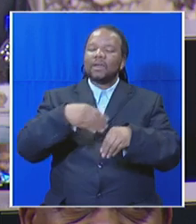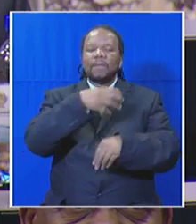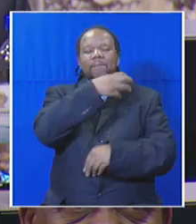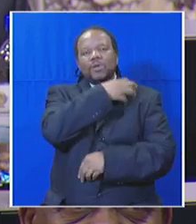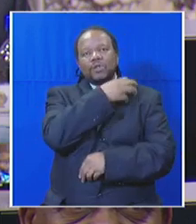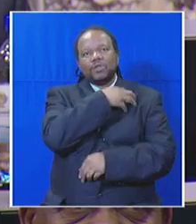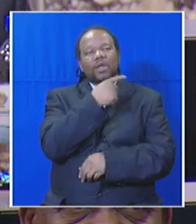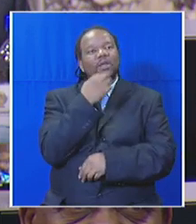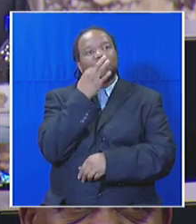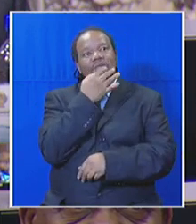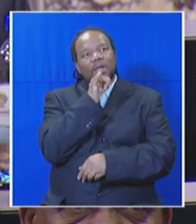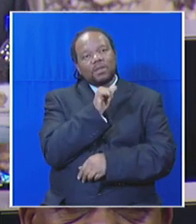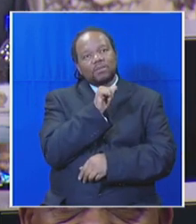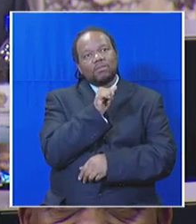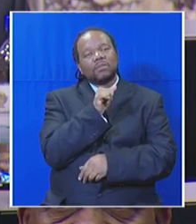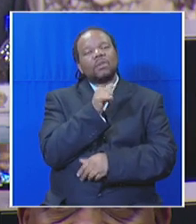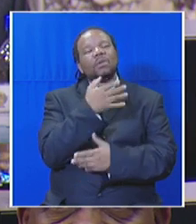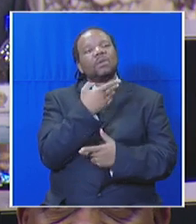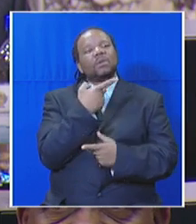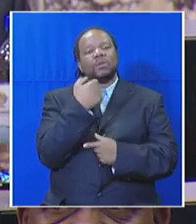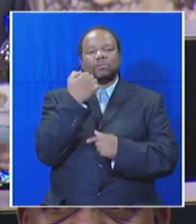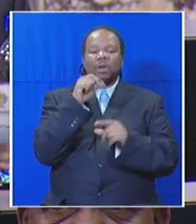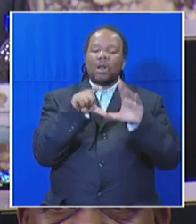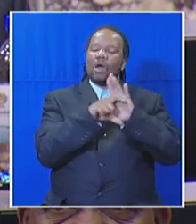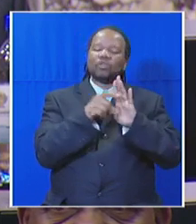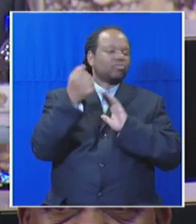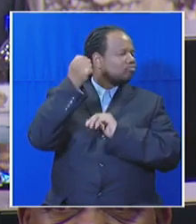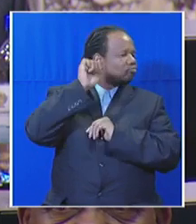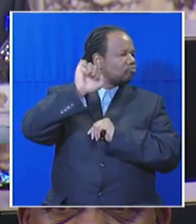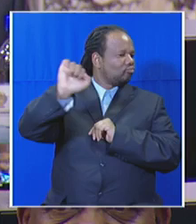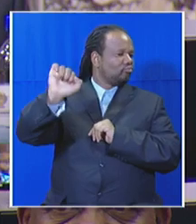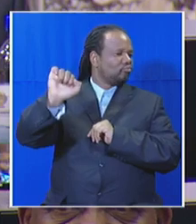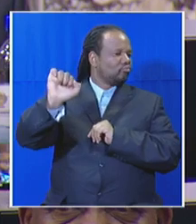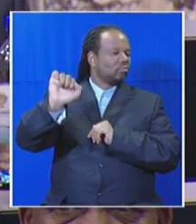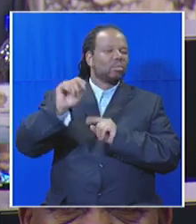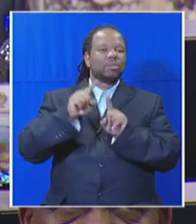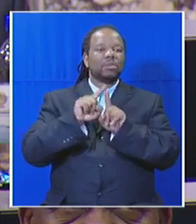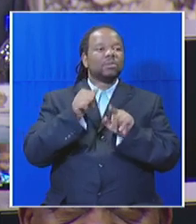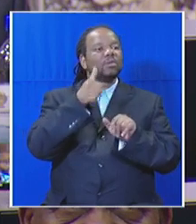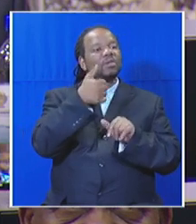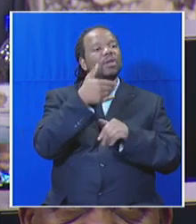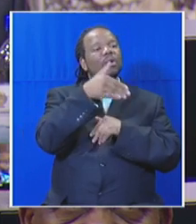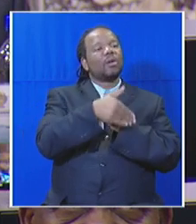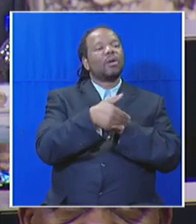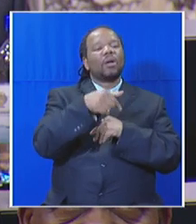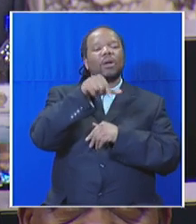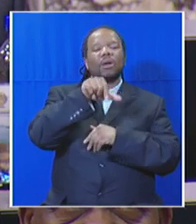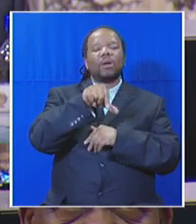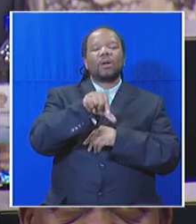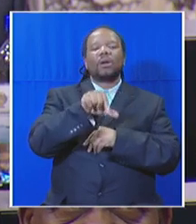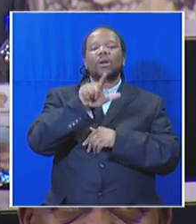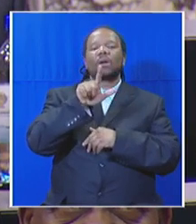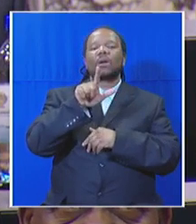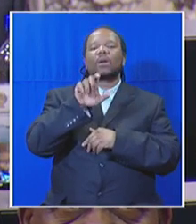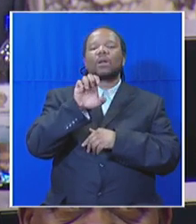of the few major global mining groups who have been prepared to invest in South Africa, that's Glencore. What kind of